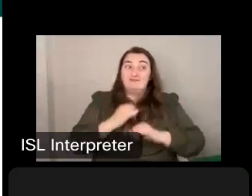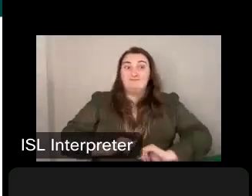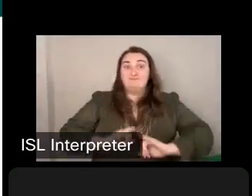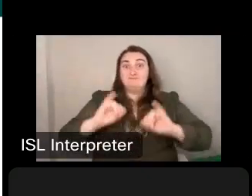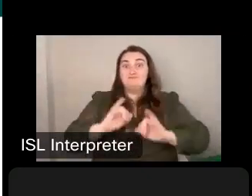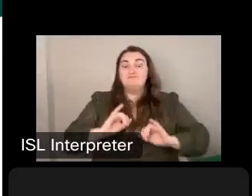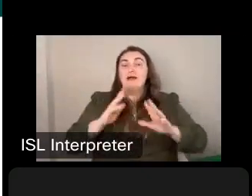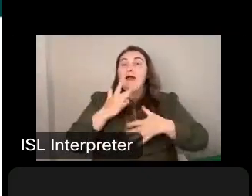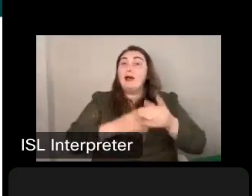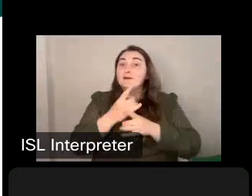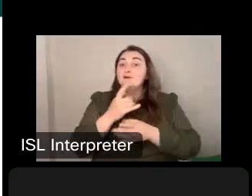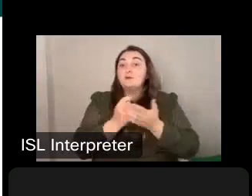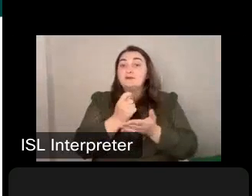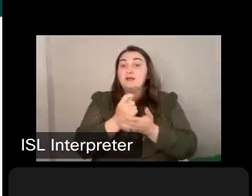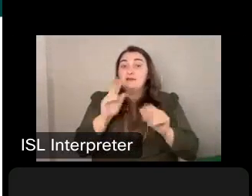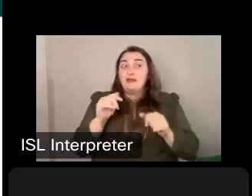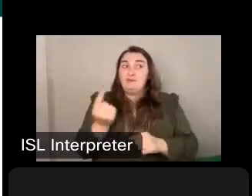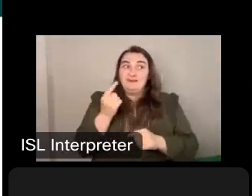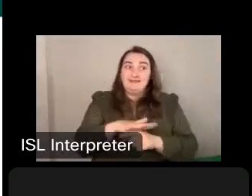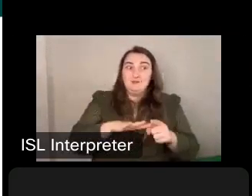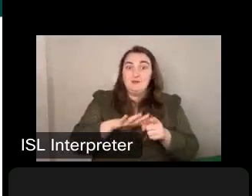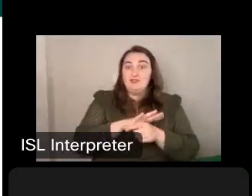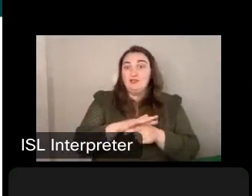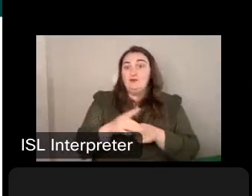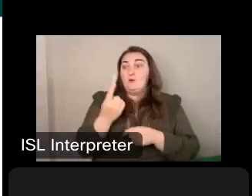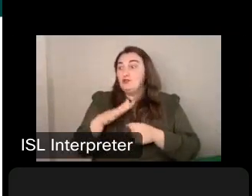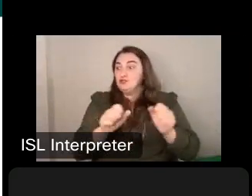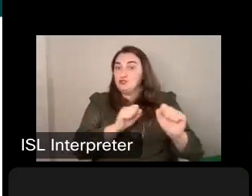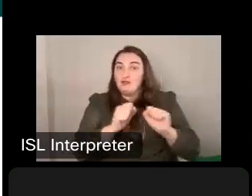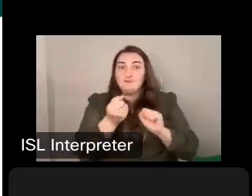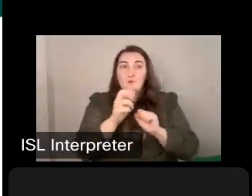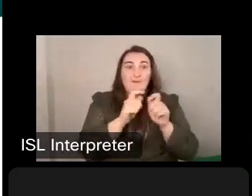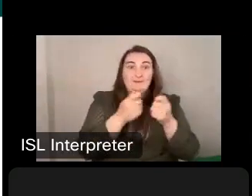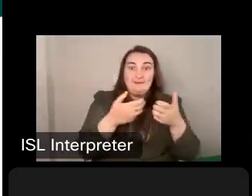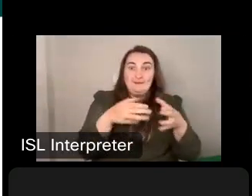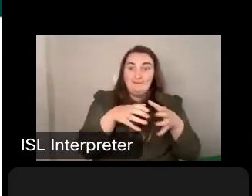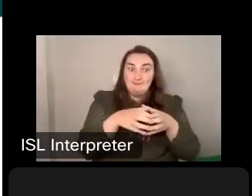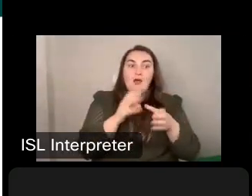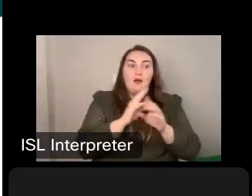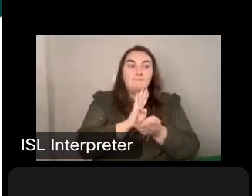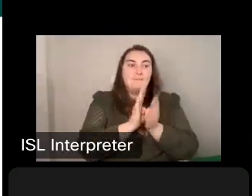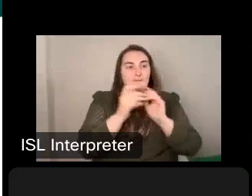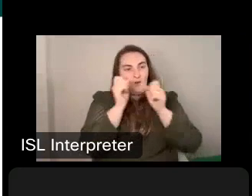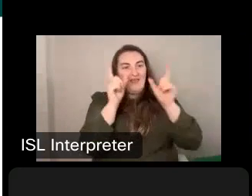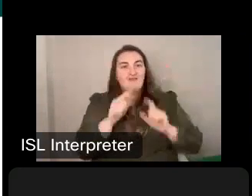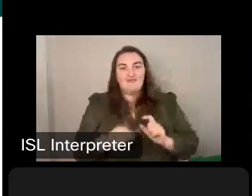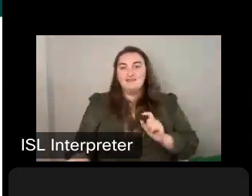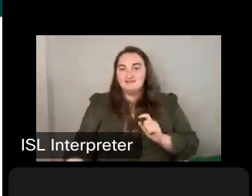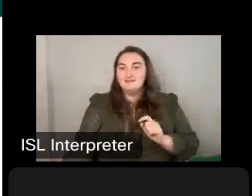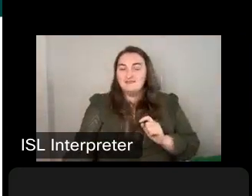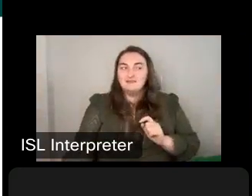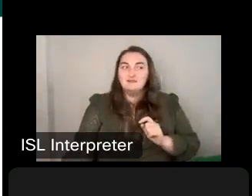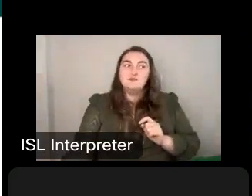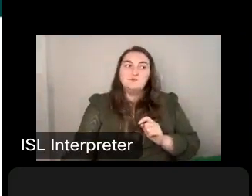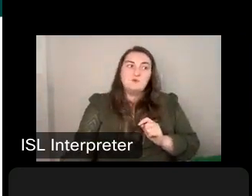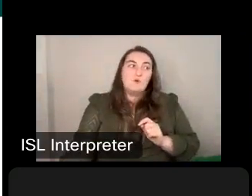case that a particular service, particular team become aware of that. So the challenges of managing